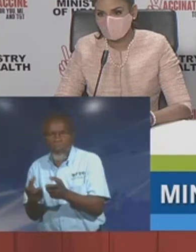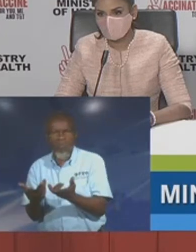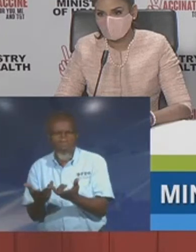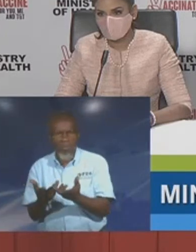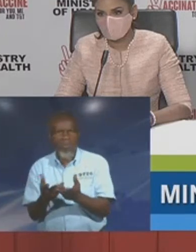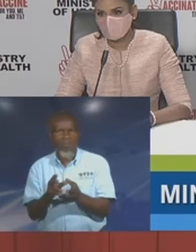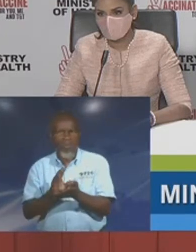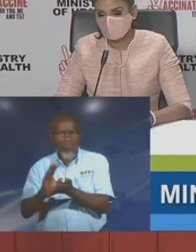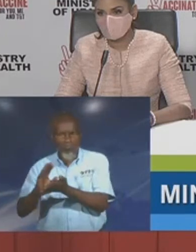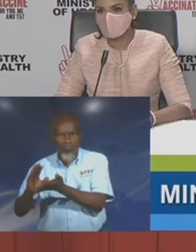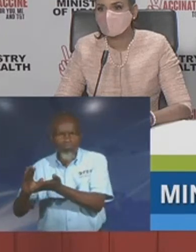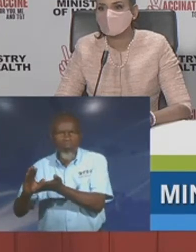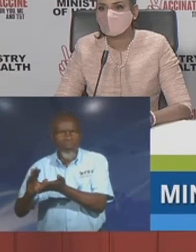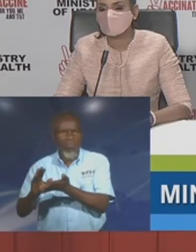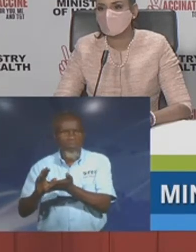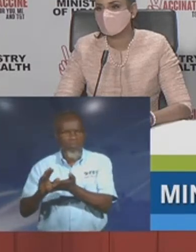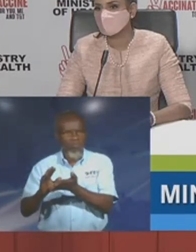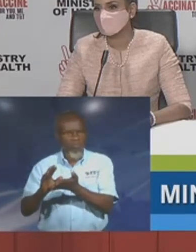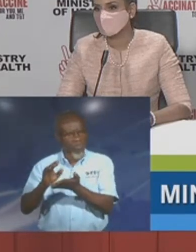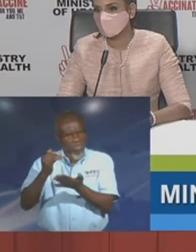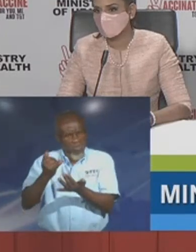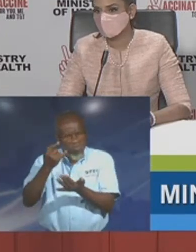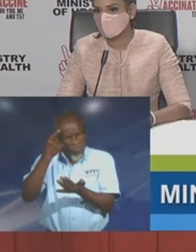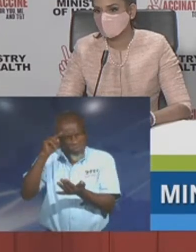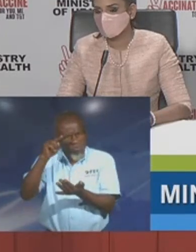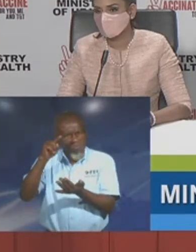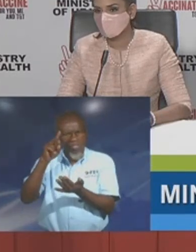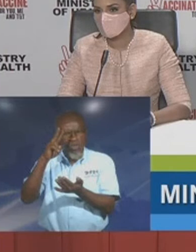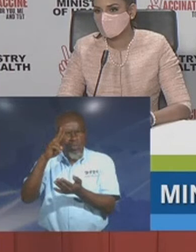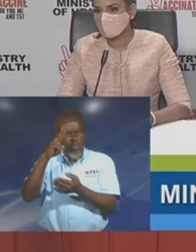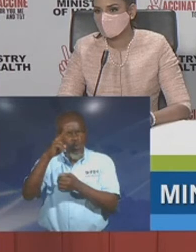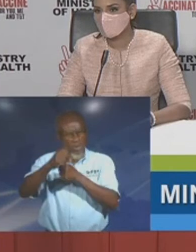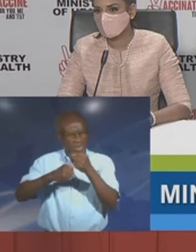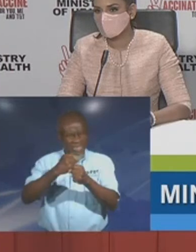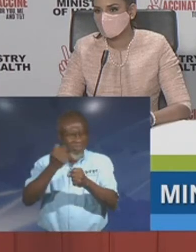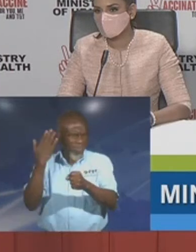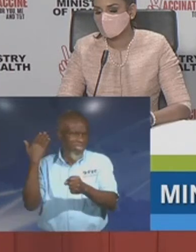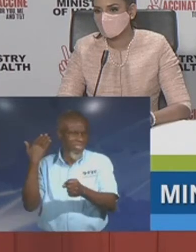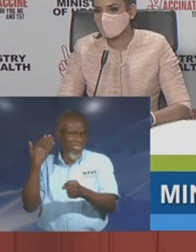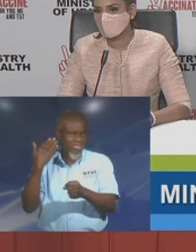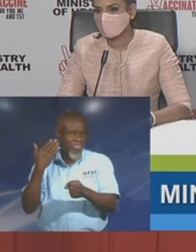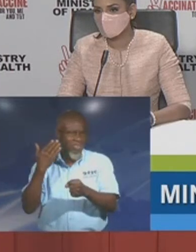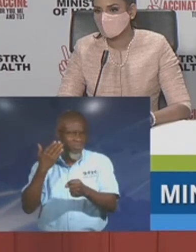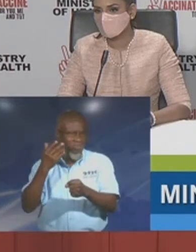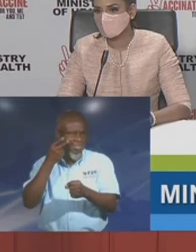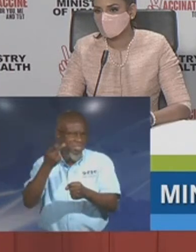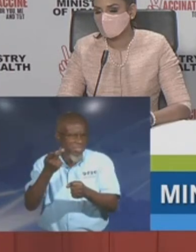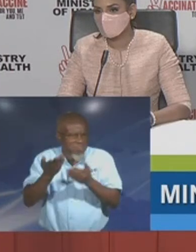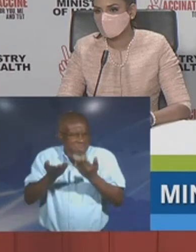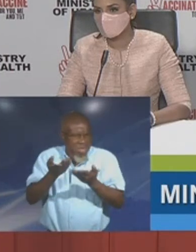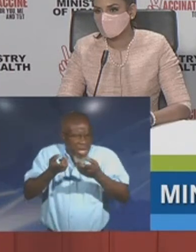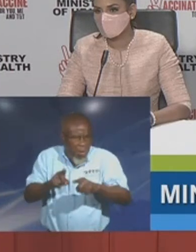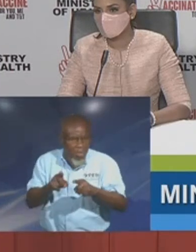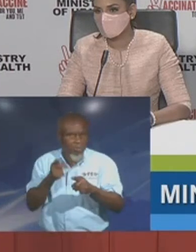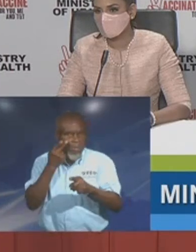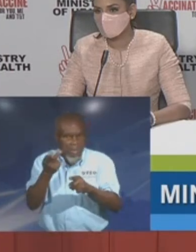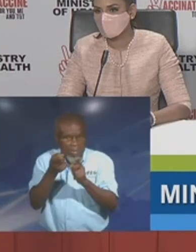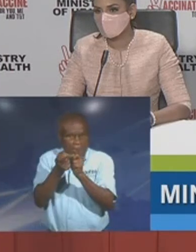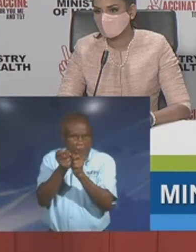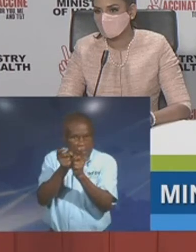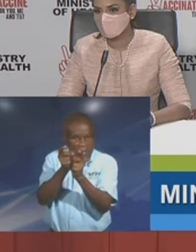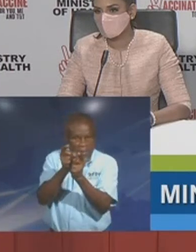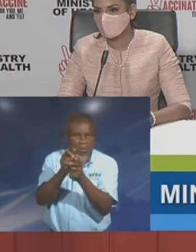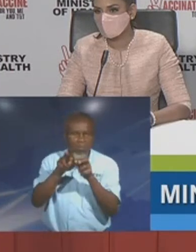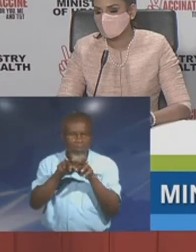past 2 years, could that somehow be linked to the reemergence of certain viruses that we've been seeing and the increased virulence